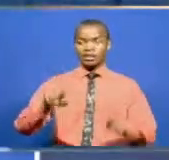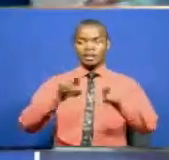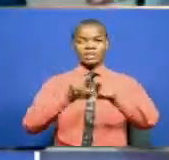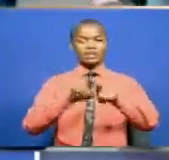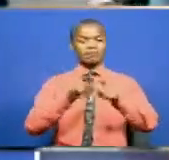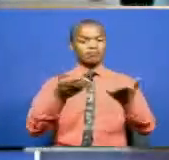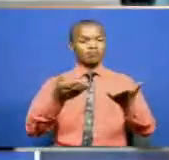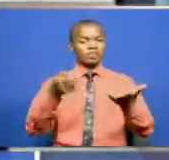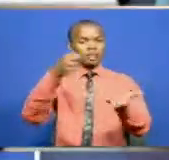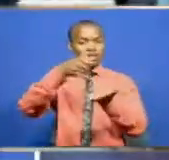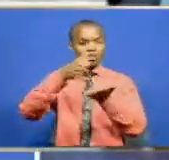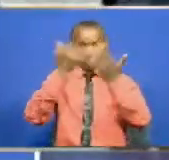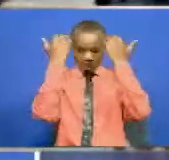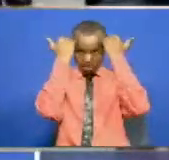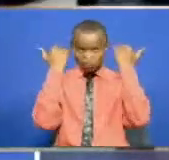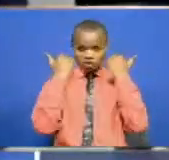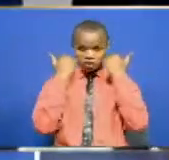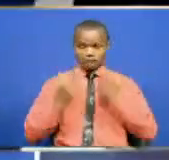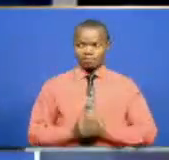judiciary.